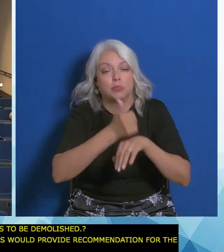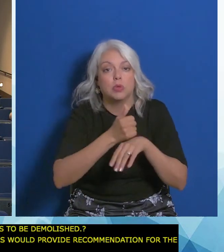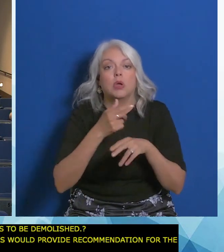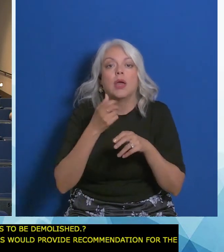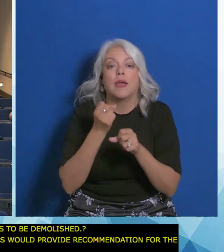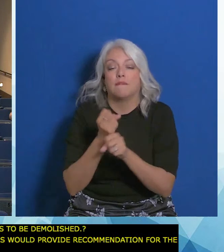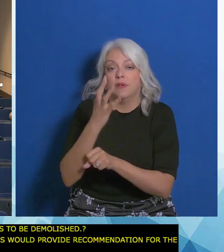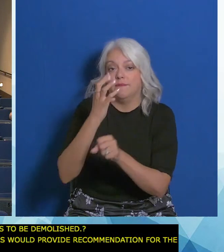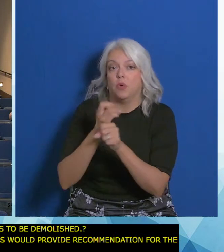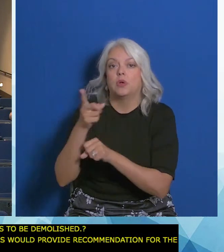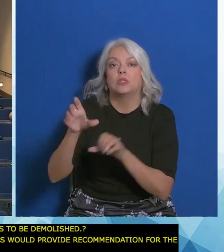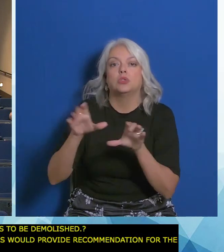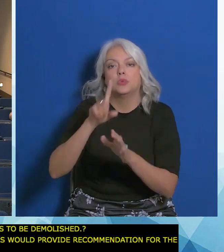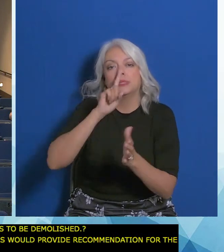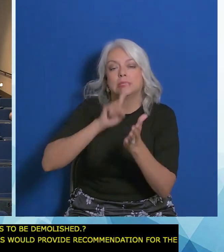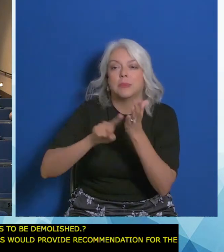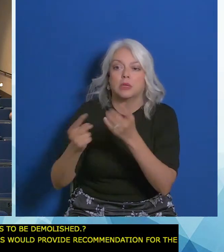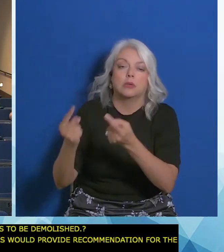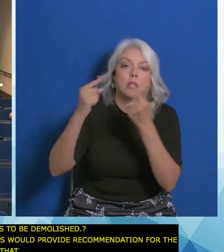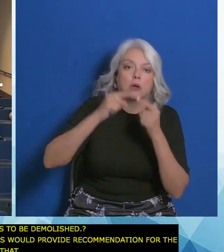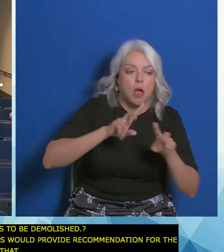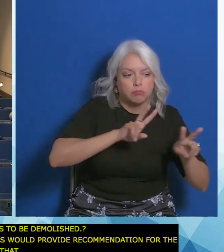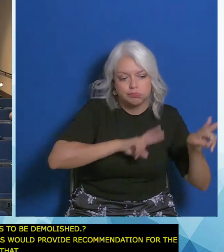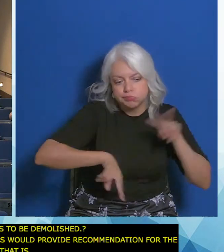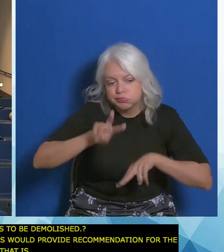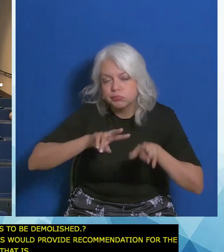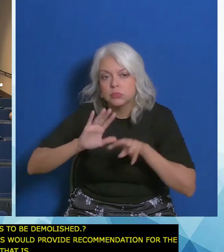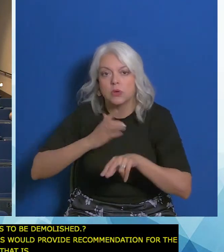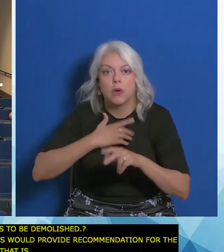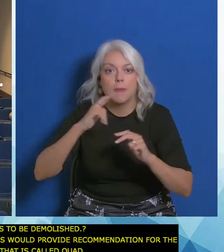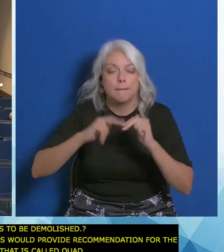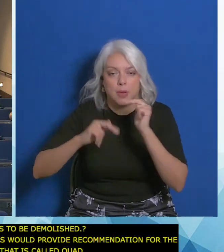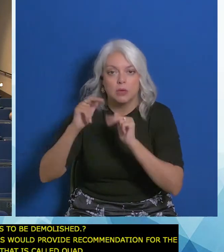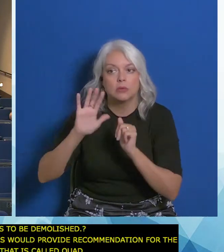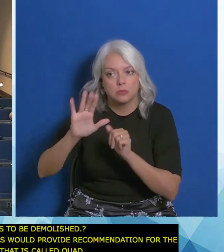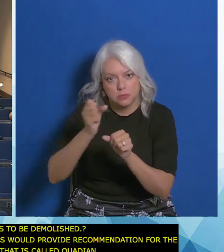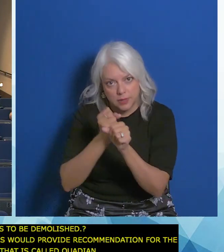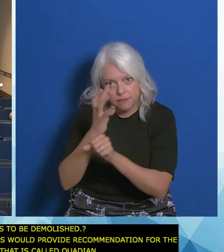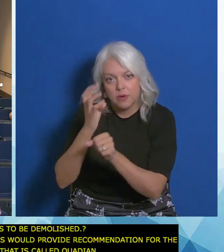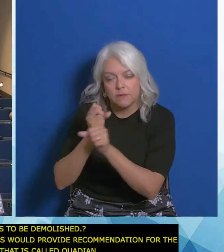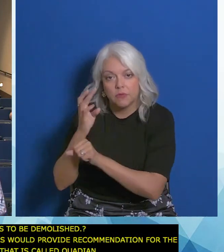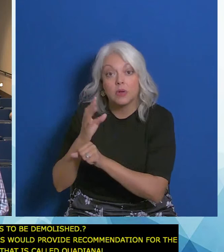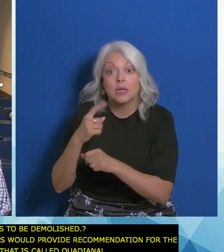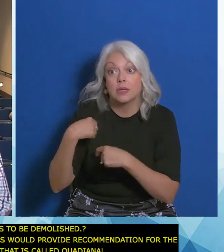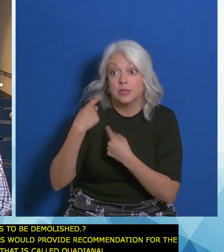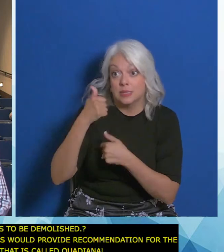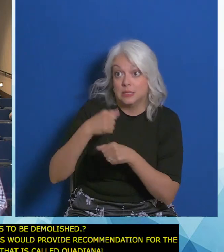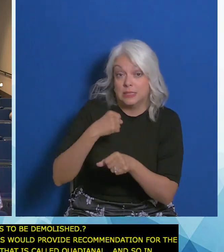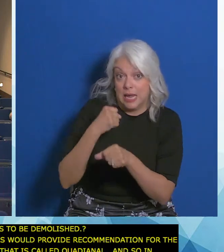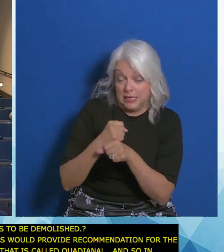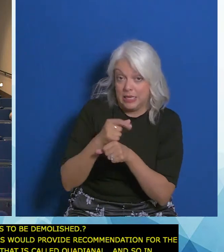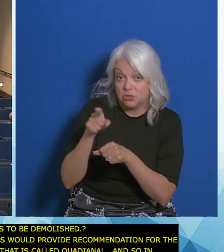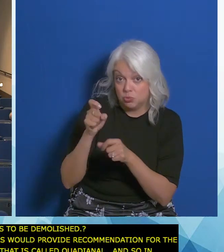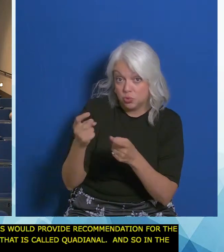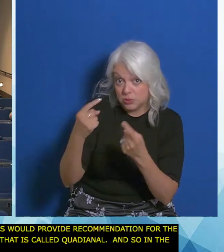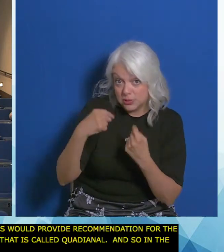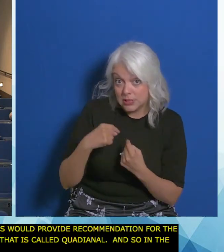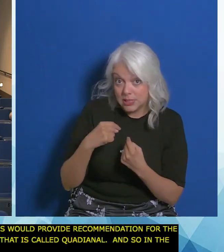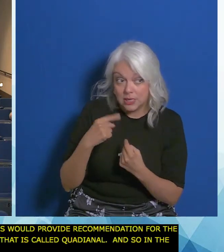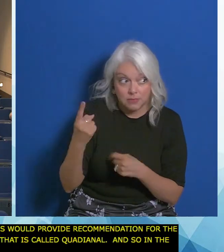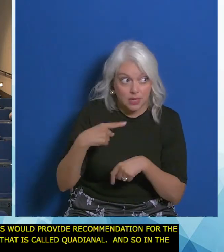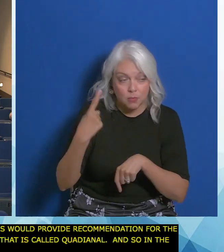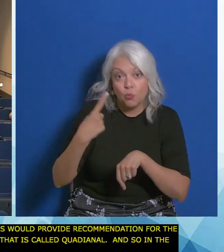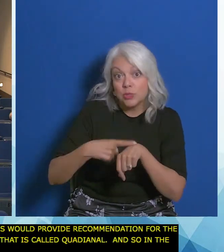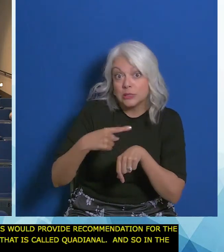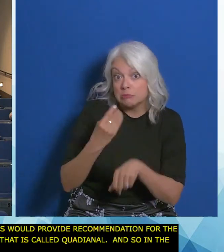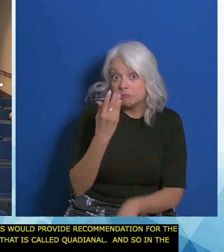every 4 years they do an inspection of the building, or are supposed to. In the 10 years I've been here, that has been one time that